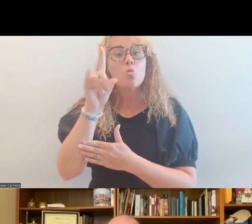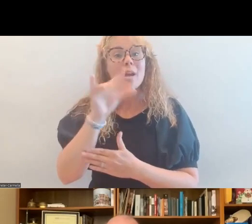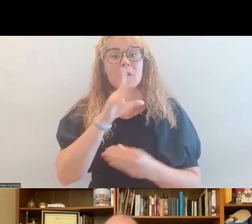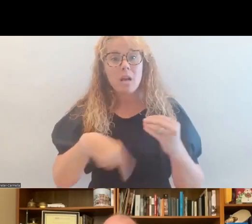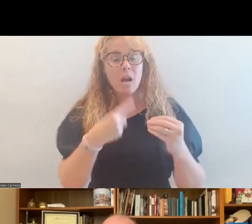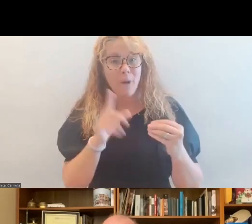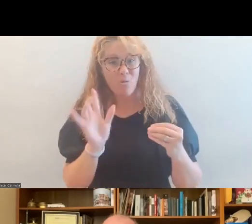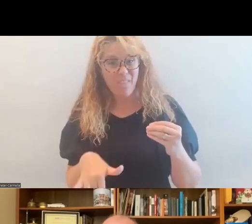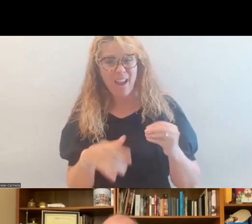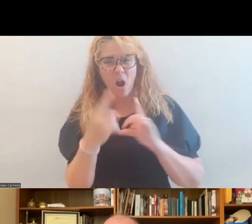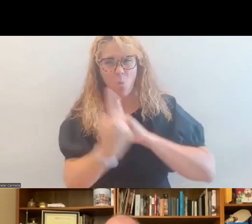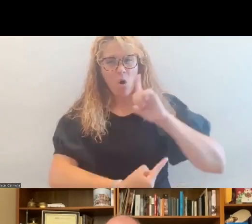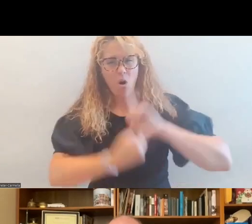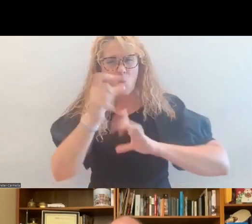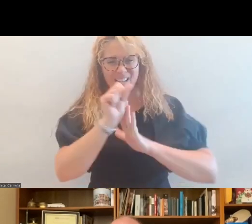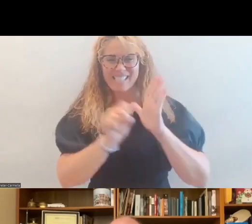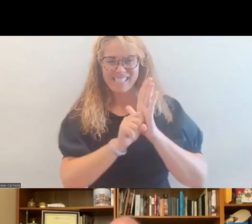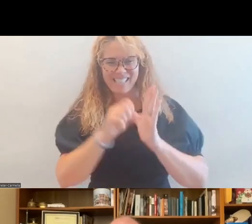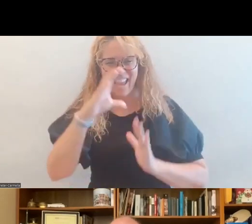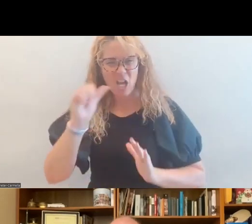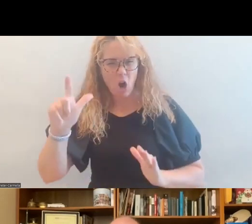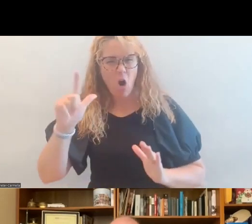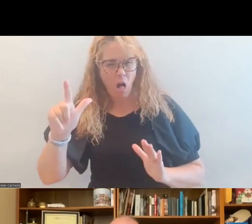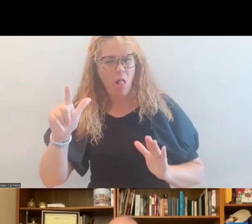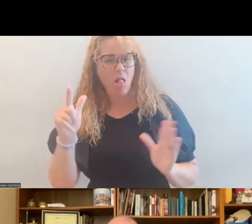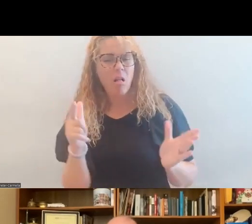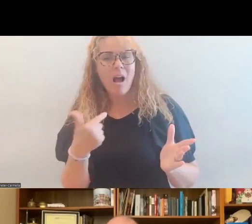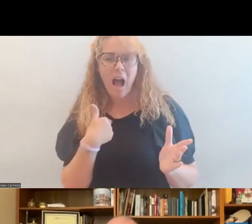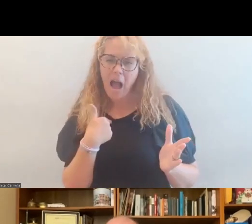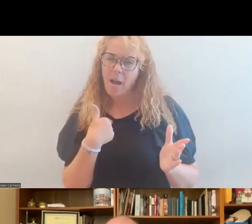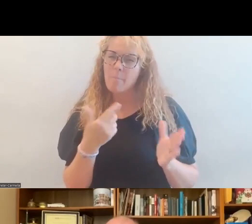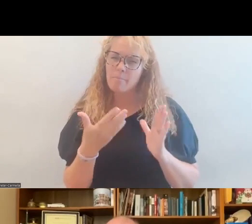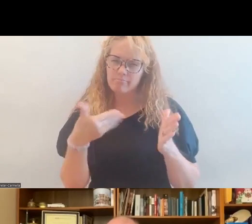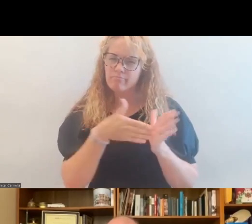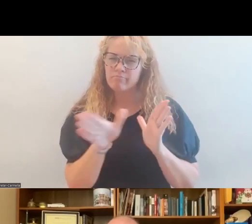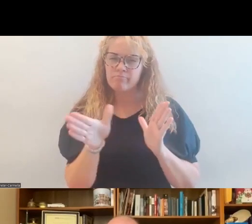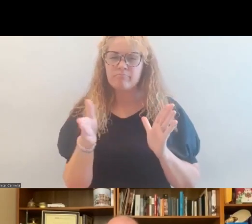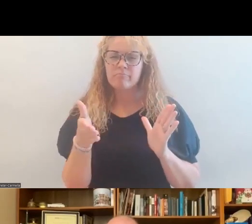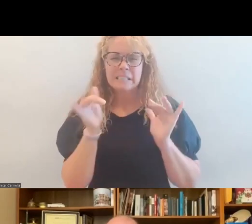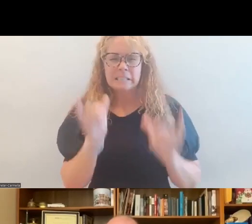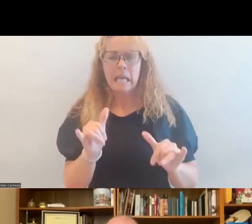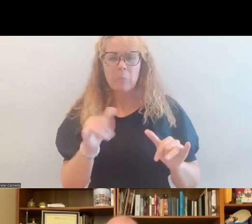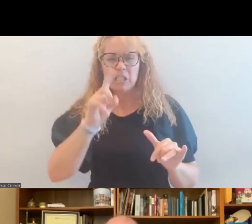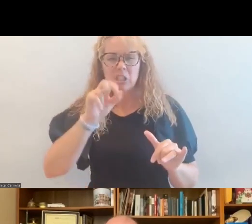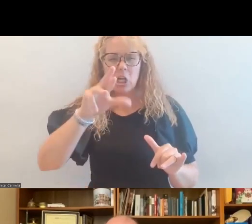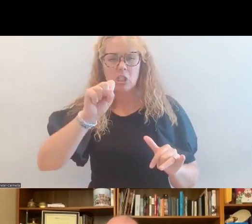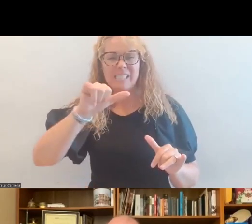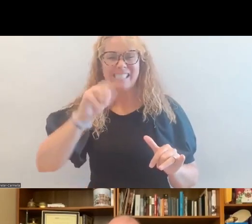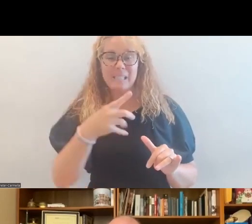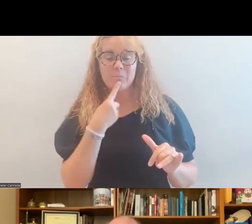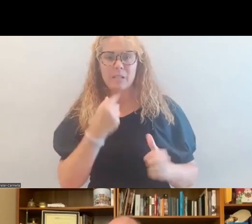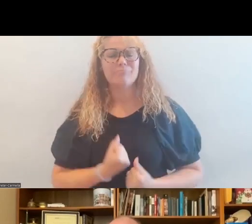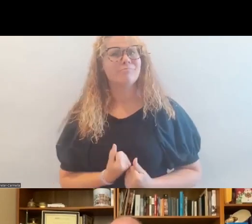our one-to-one state calls. And so I would echo what Dr. Sims said, that it's so inspirational to